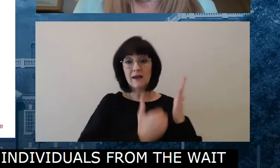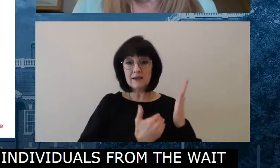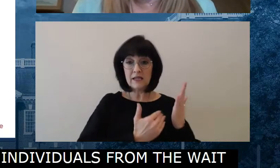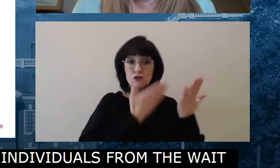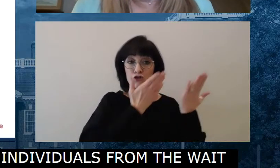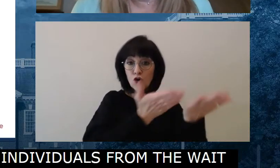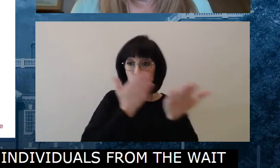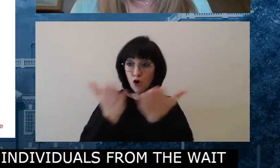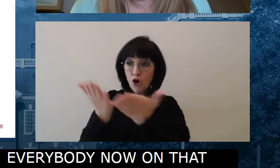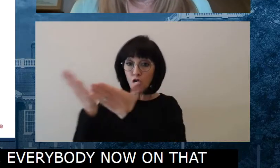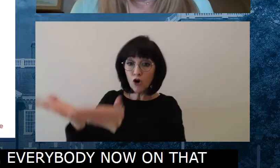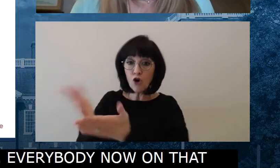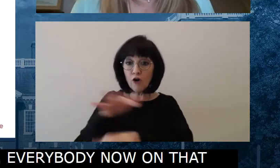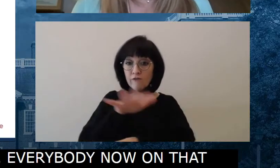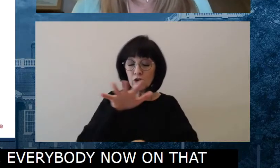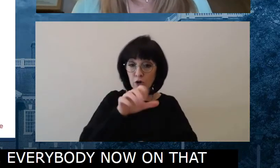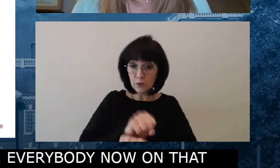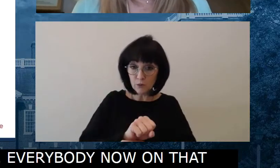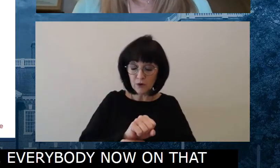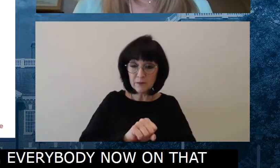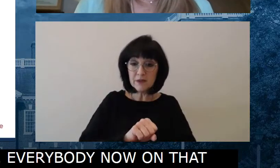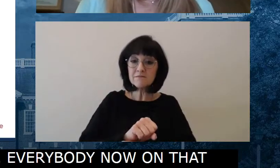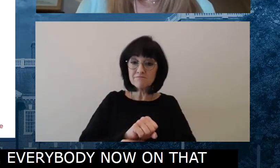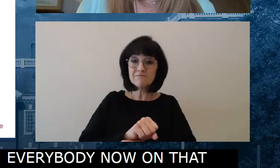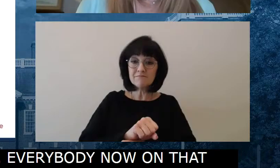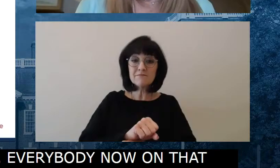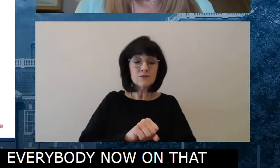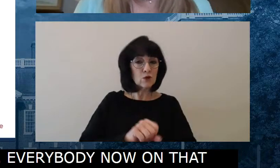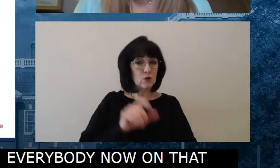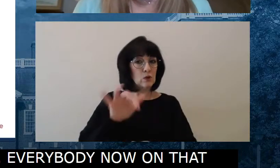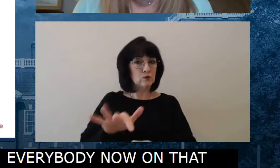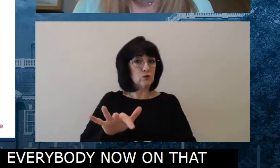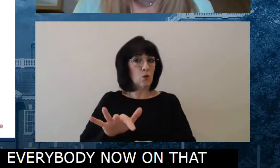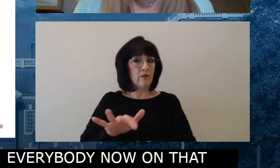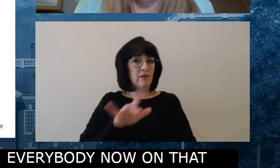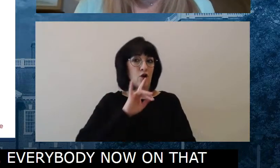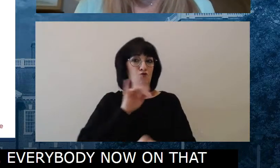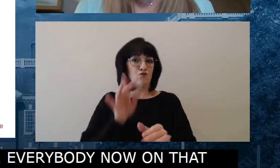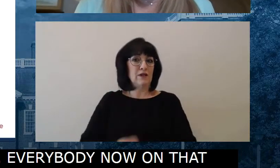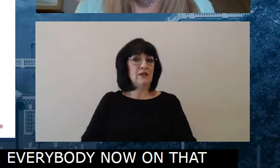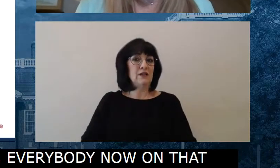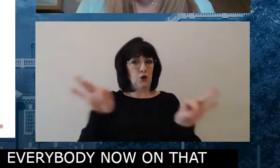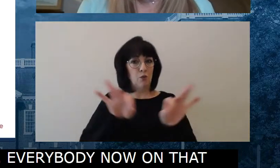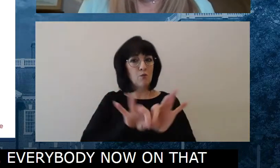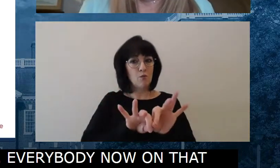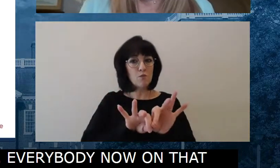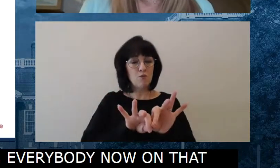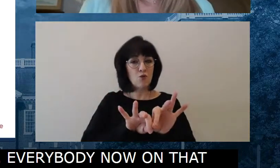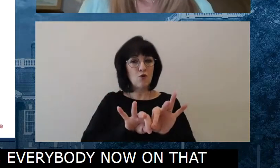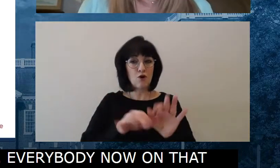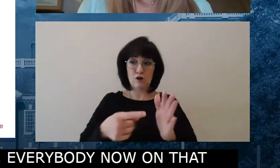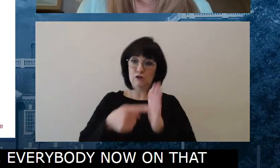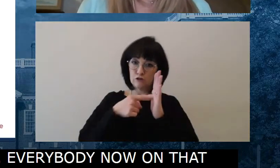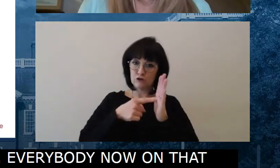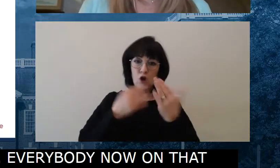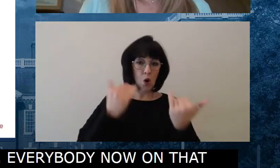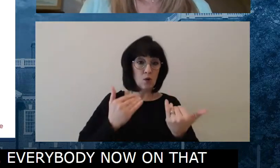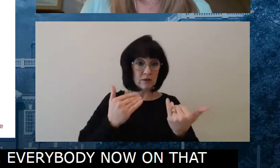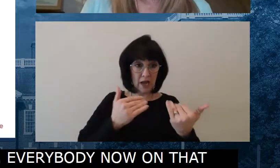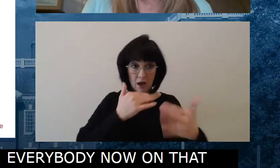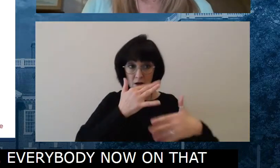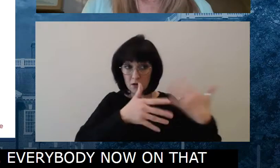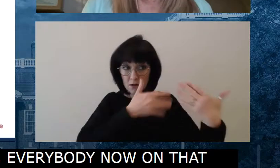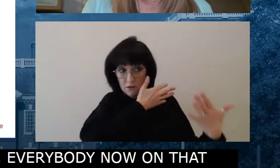to get vaccinated. And so that's a really important sign to us that we can start moving